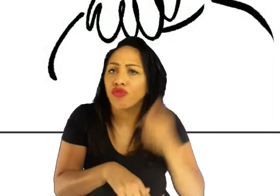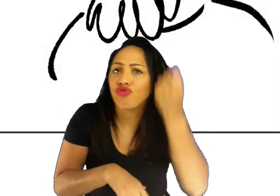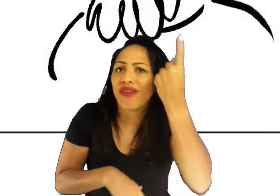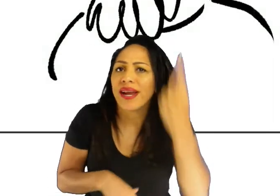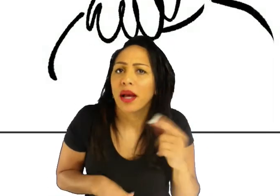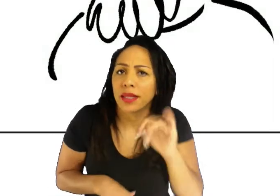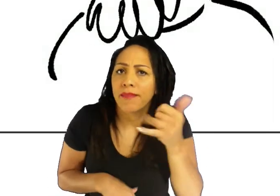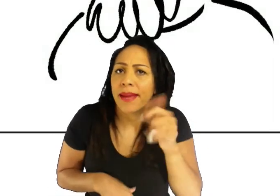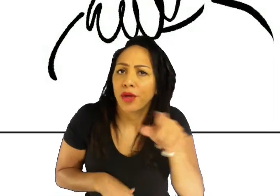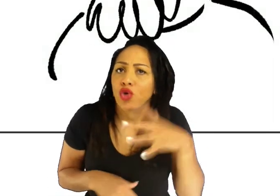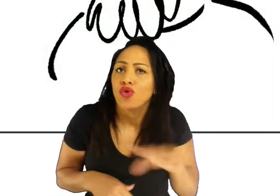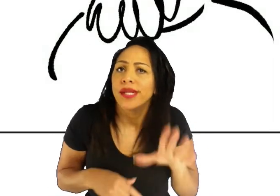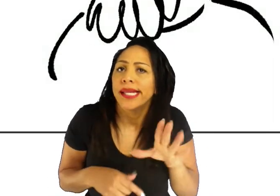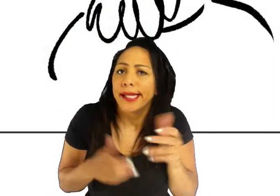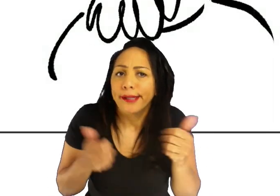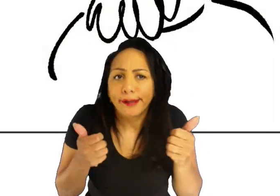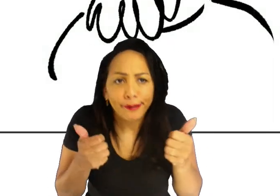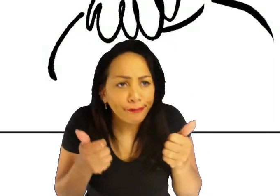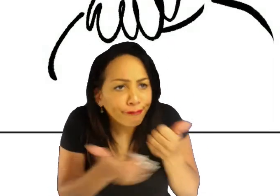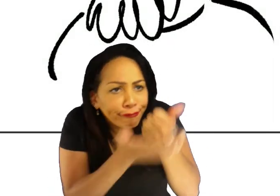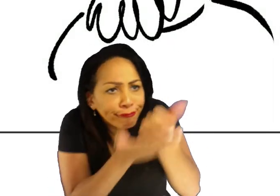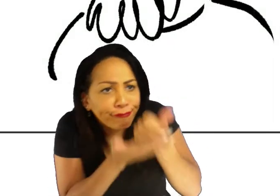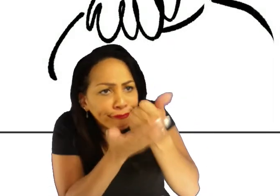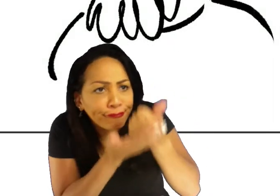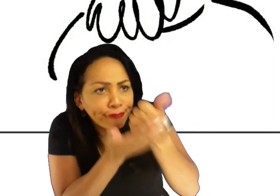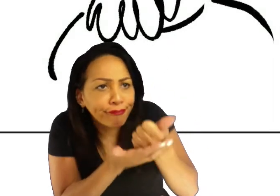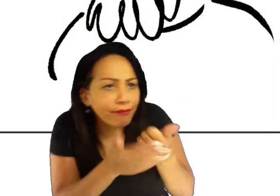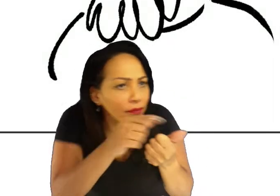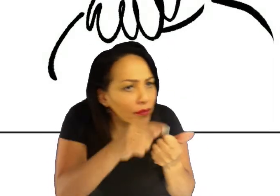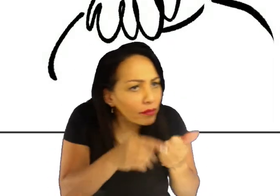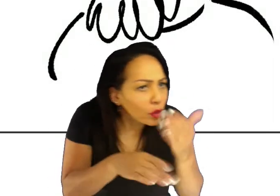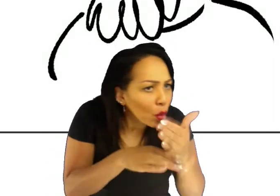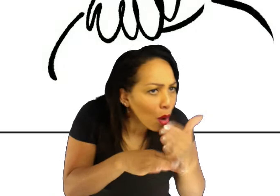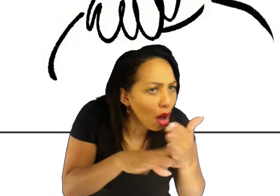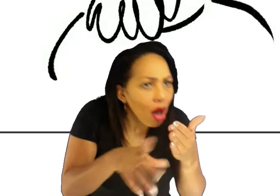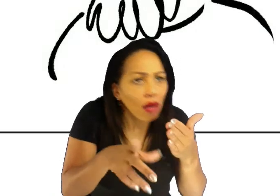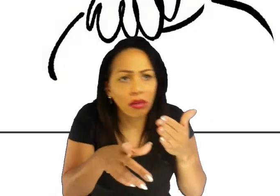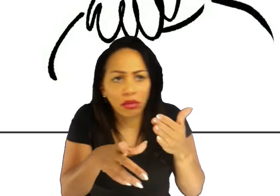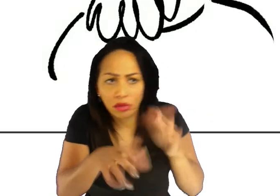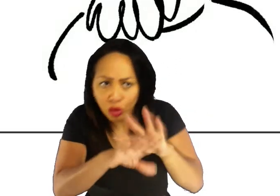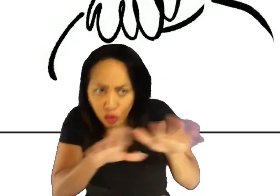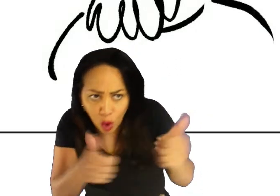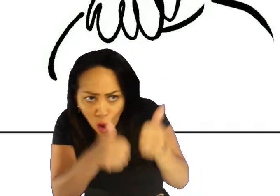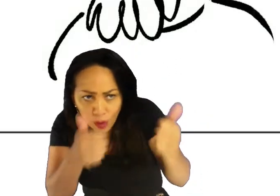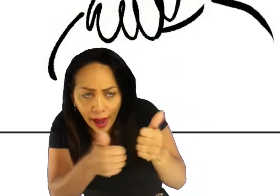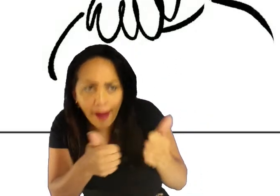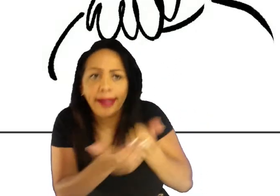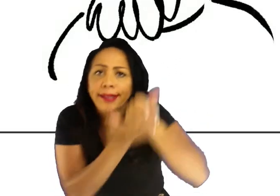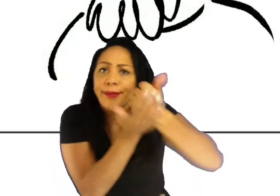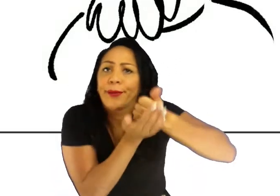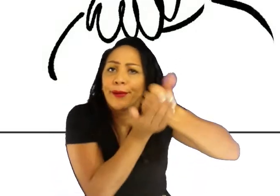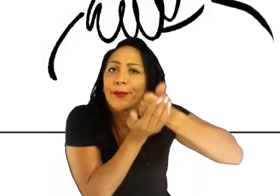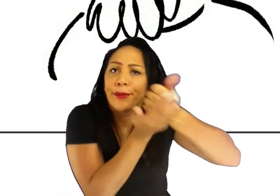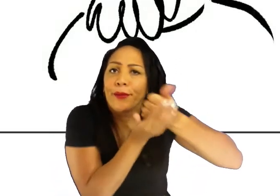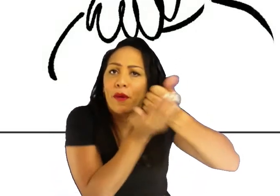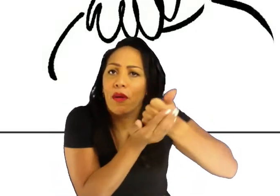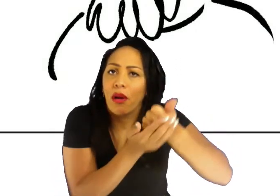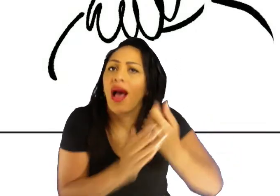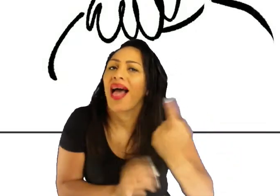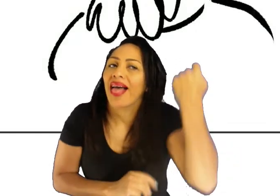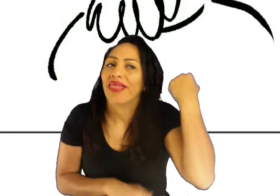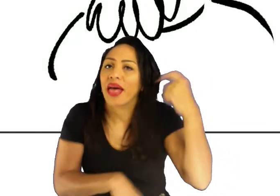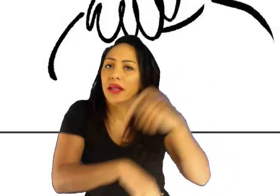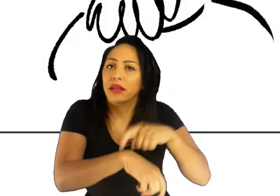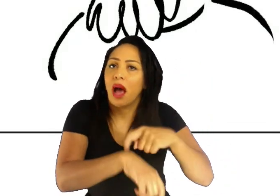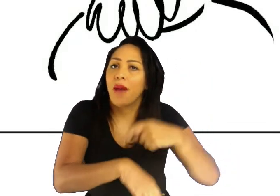care around work and their working practices. This was also the time when I started using an access